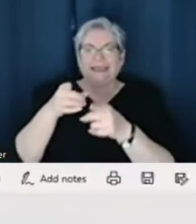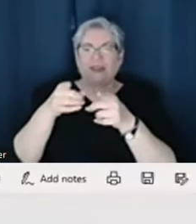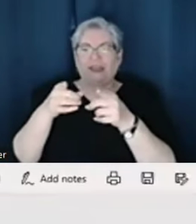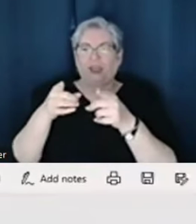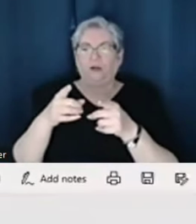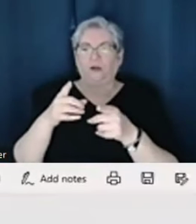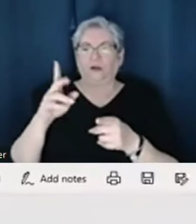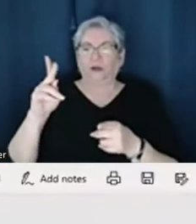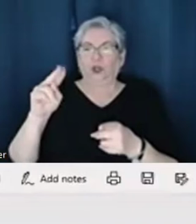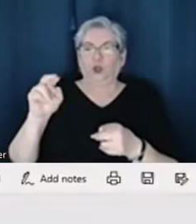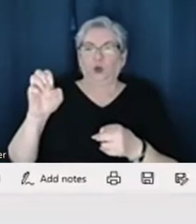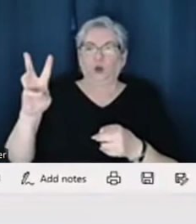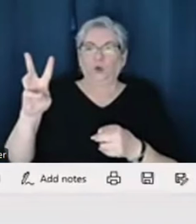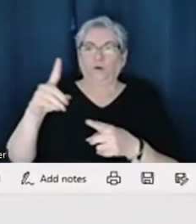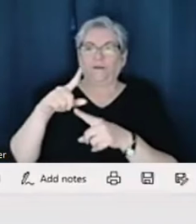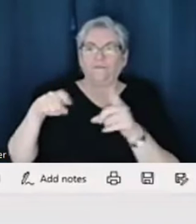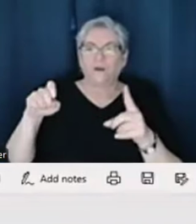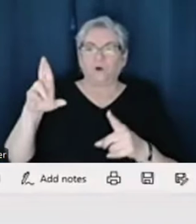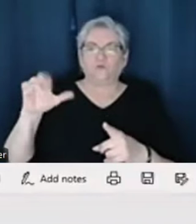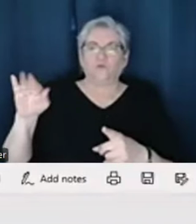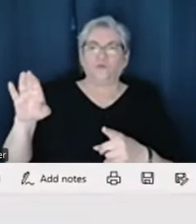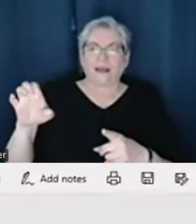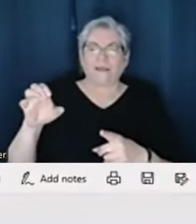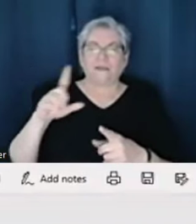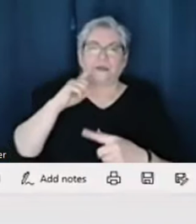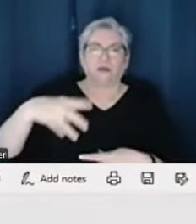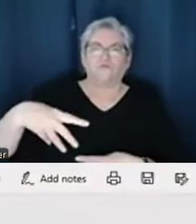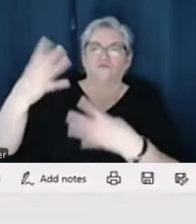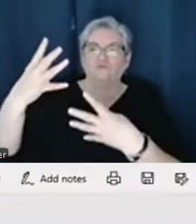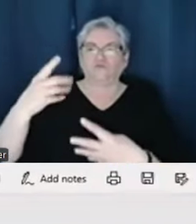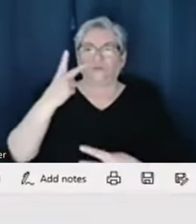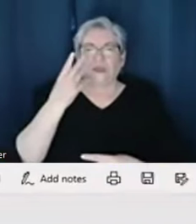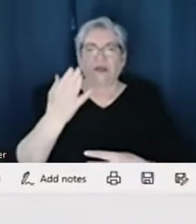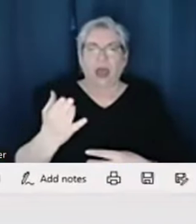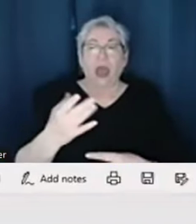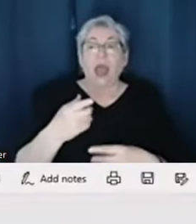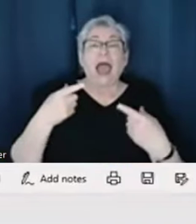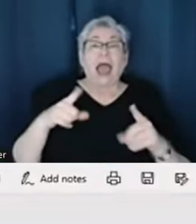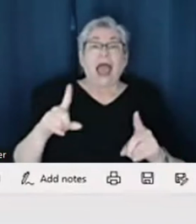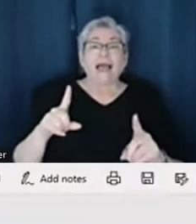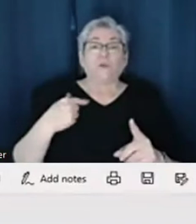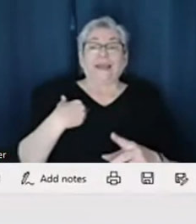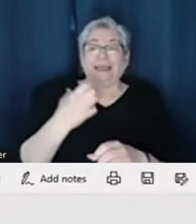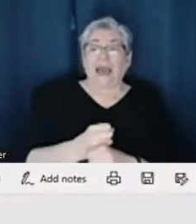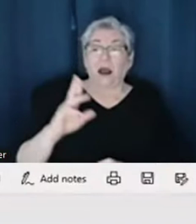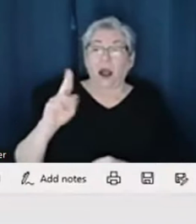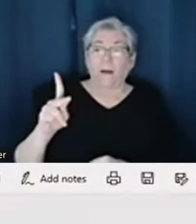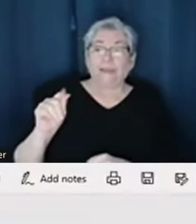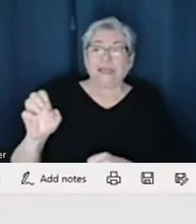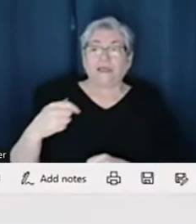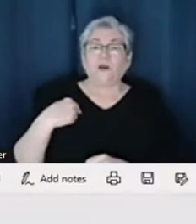to it from there if you want to access it. And as we get updates, we will be updating